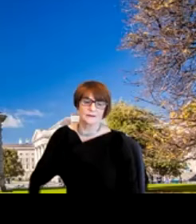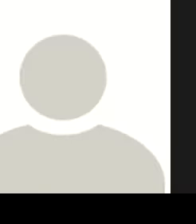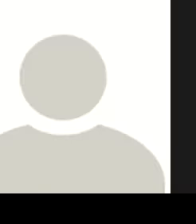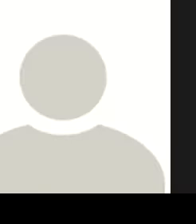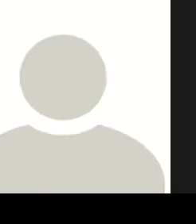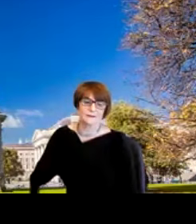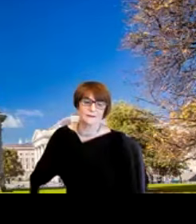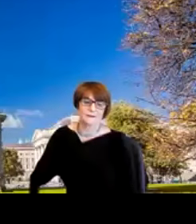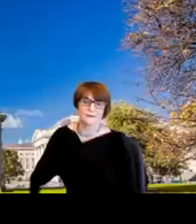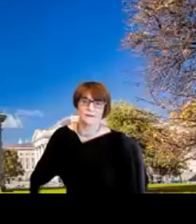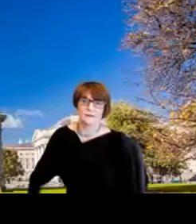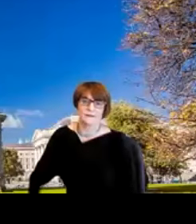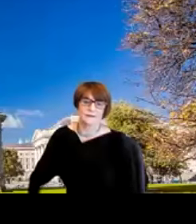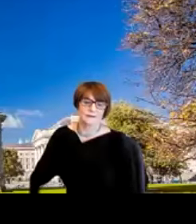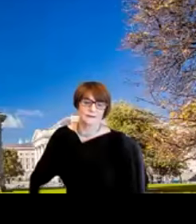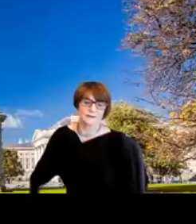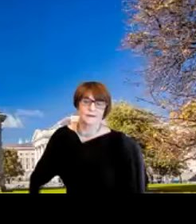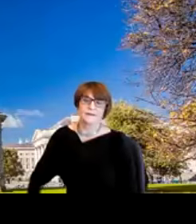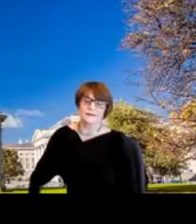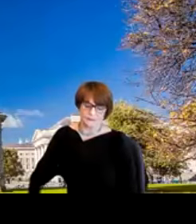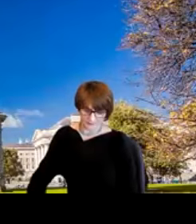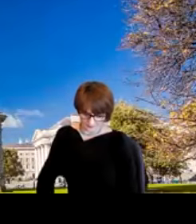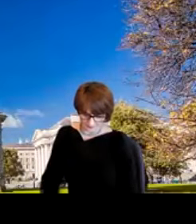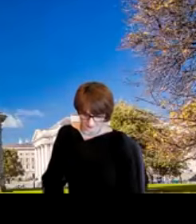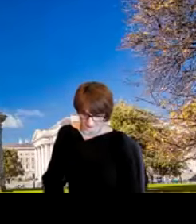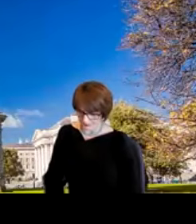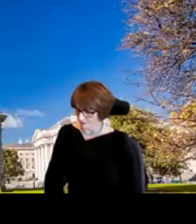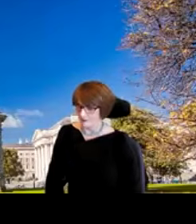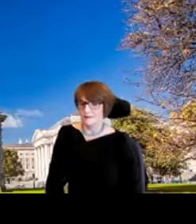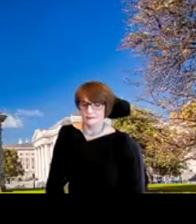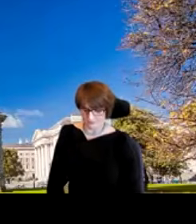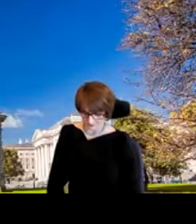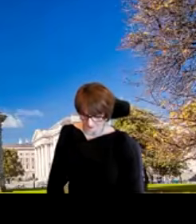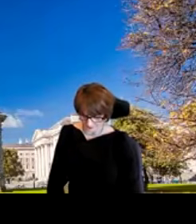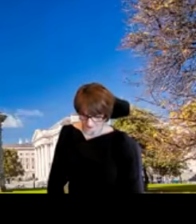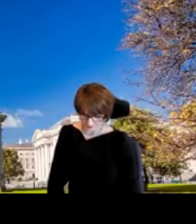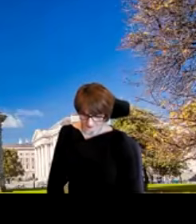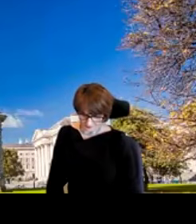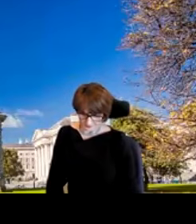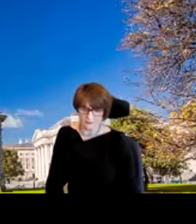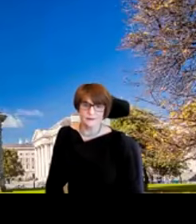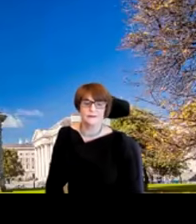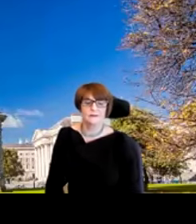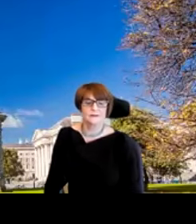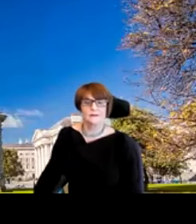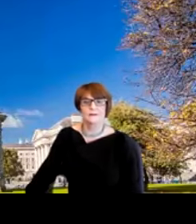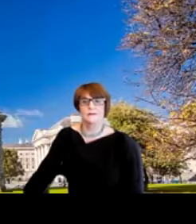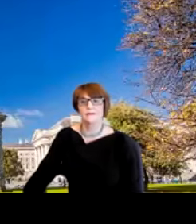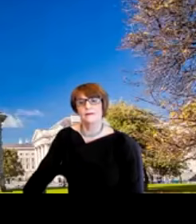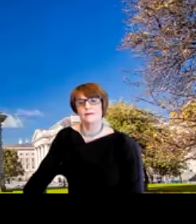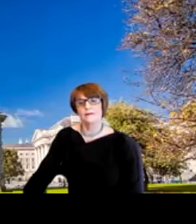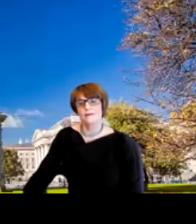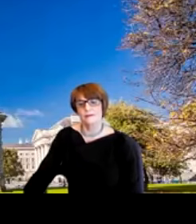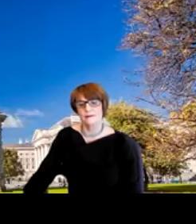cases were more likely to be detected. However, there are also important lessons around